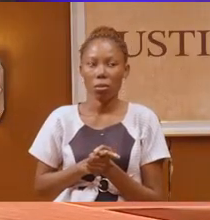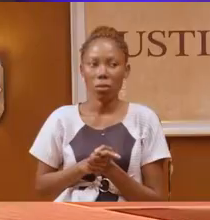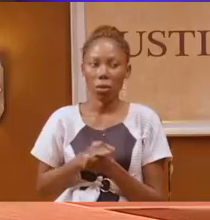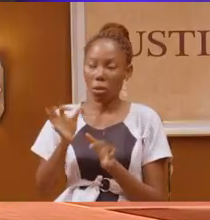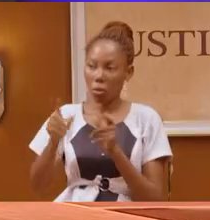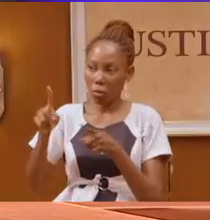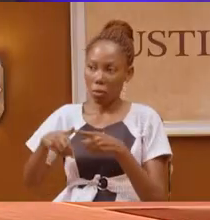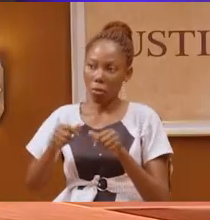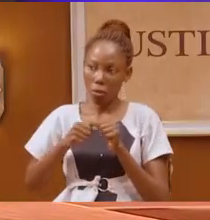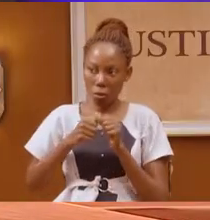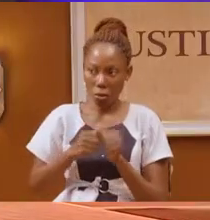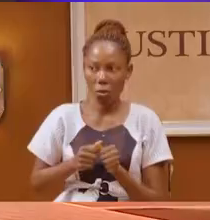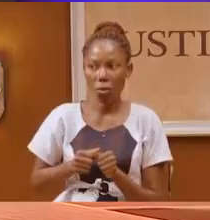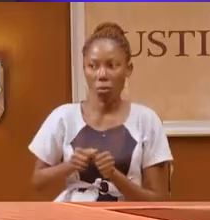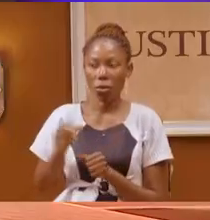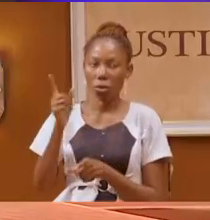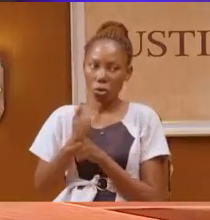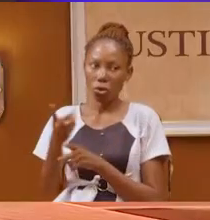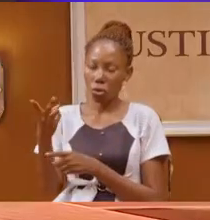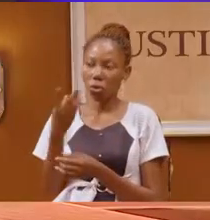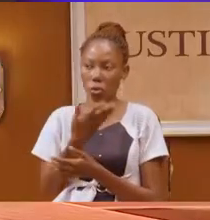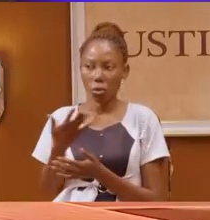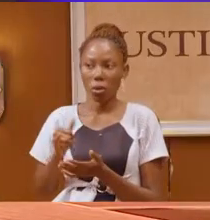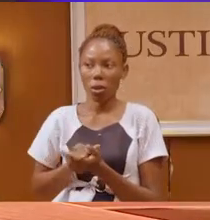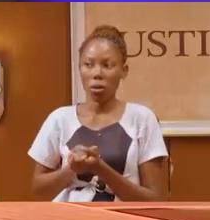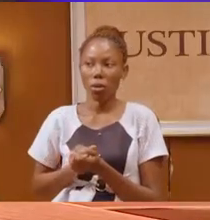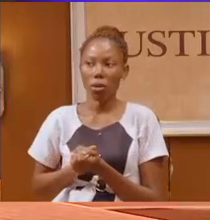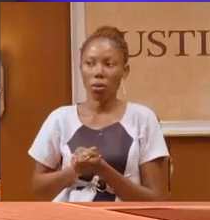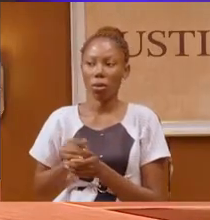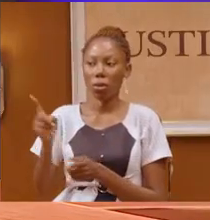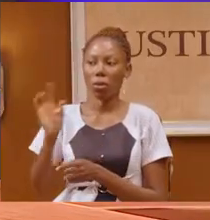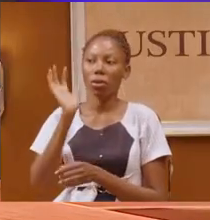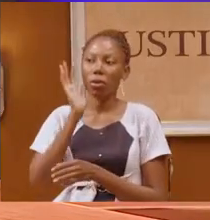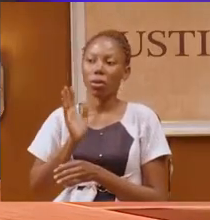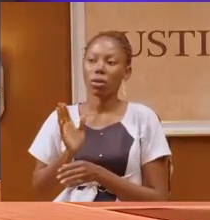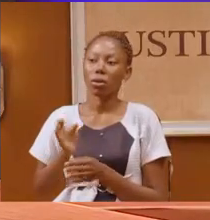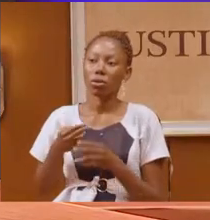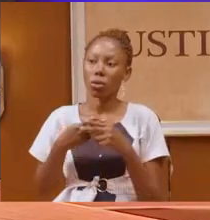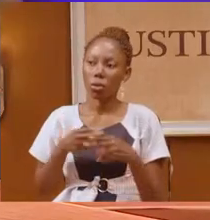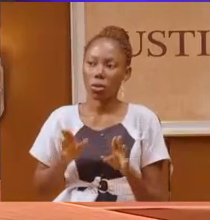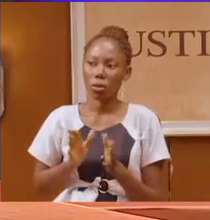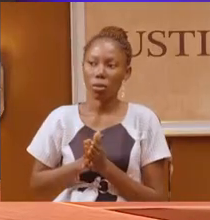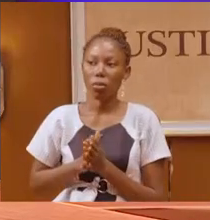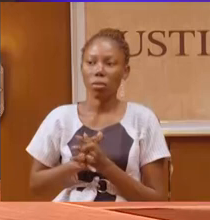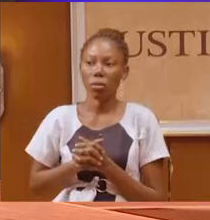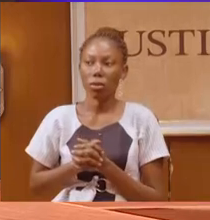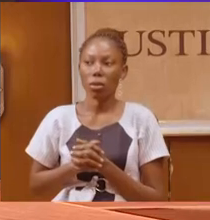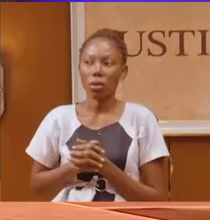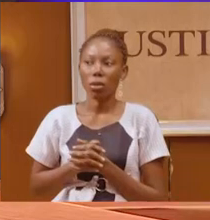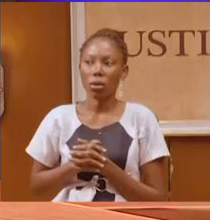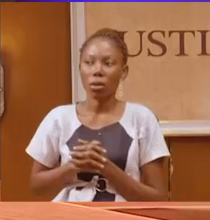If you want to talk, go ahead. Just to chip in one. If you want to talk, talk. I will just talk, just briefly. I want to brief and meticulous with the